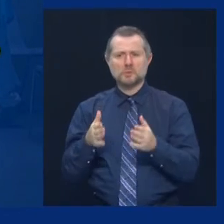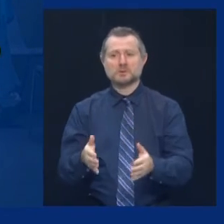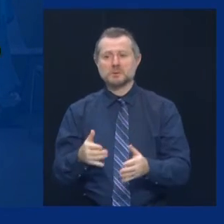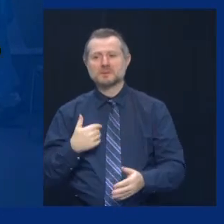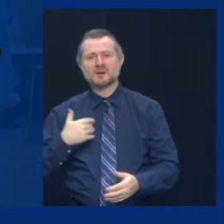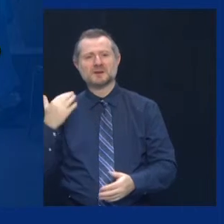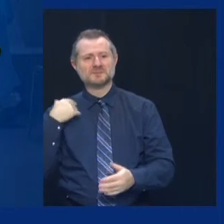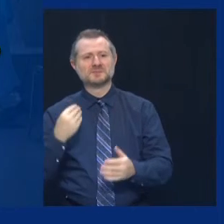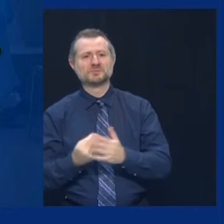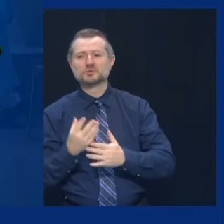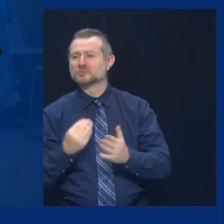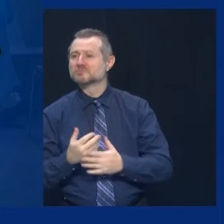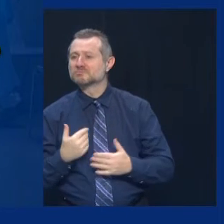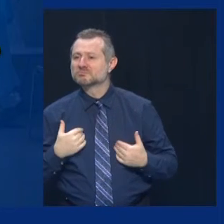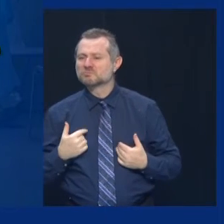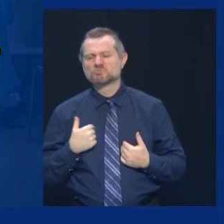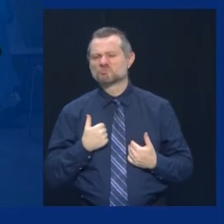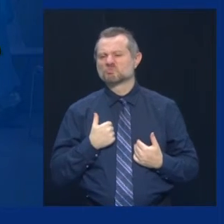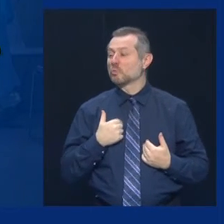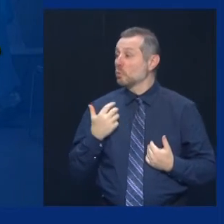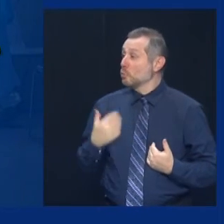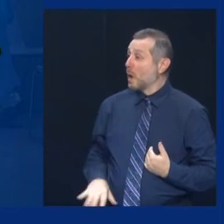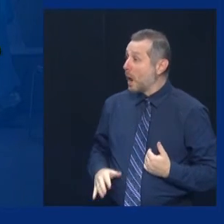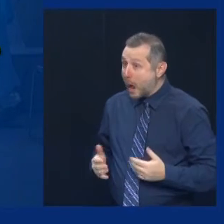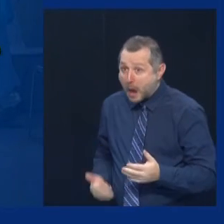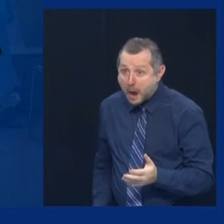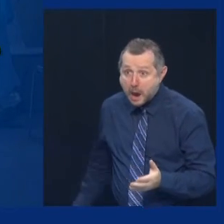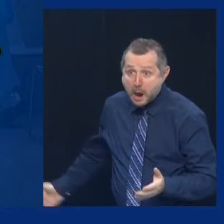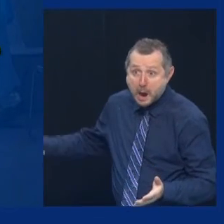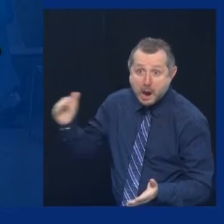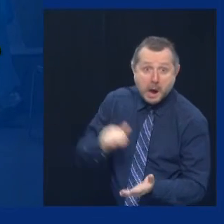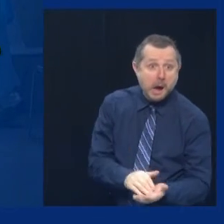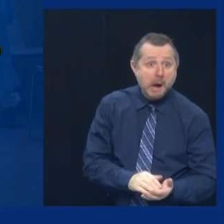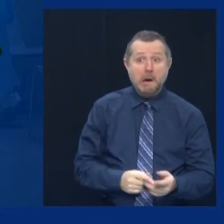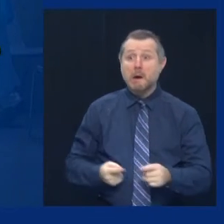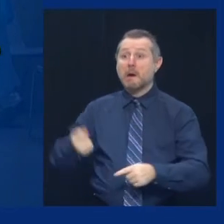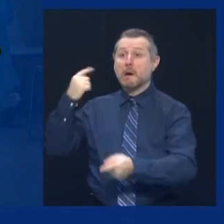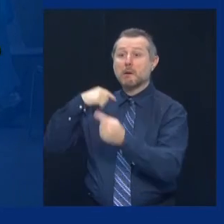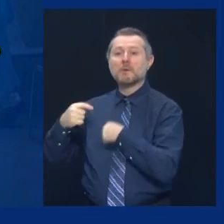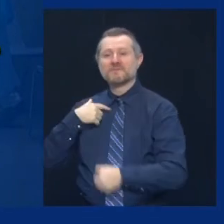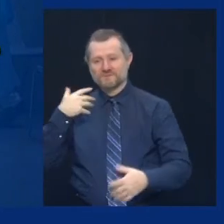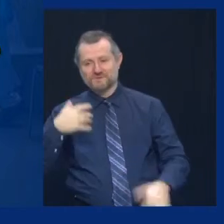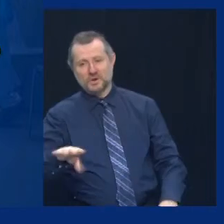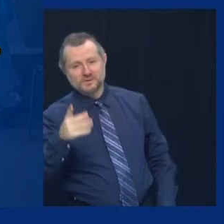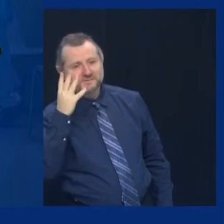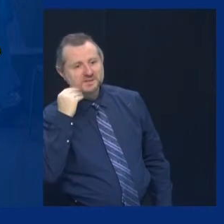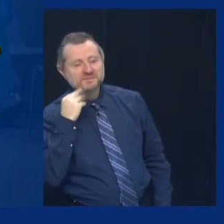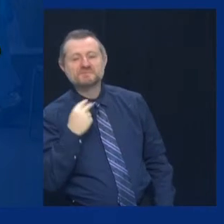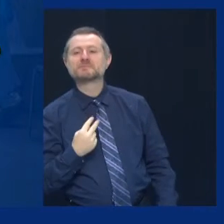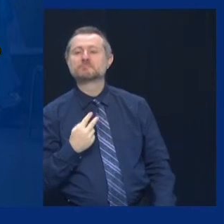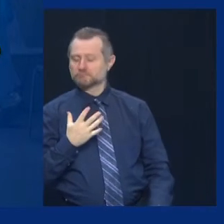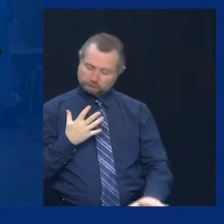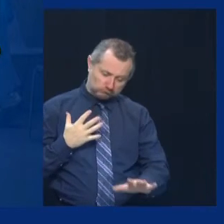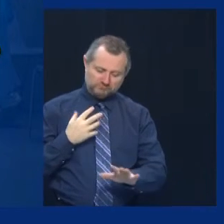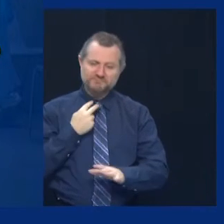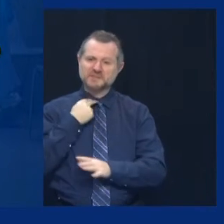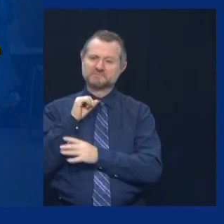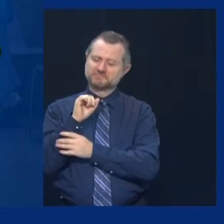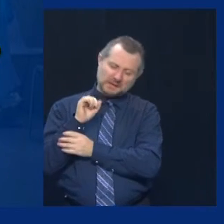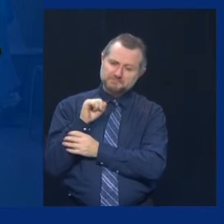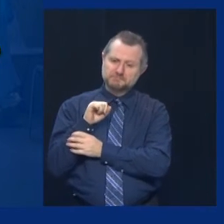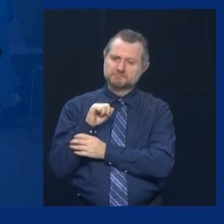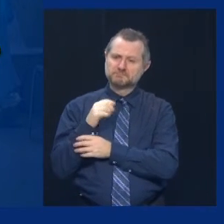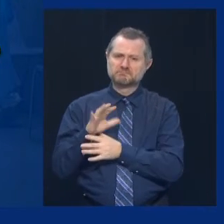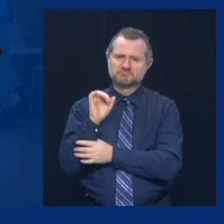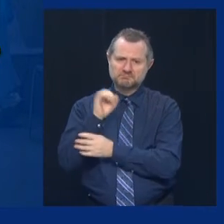to go through it again. We have been victimized by federal incompetence and federal